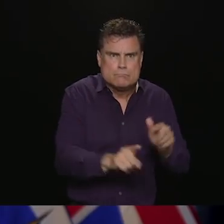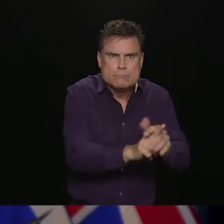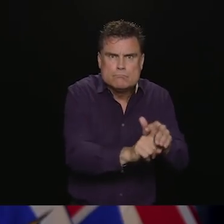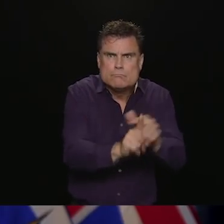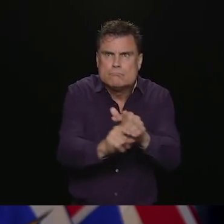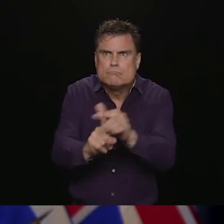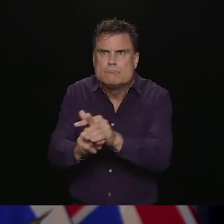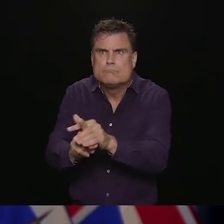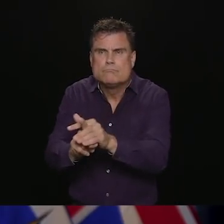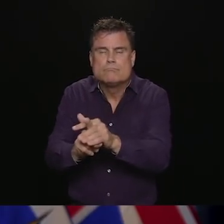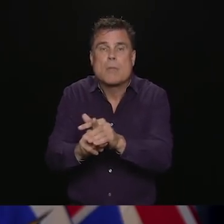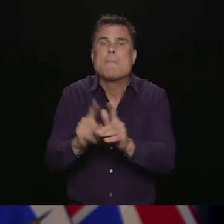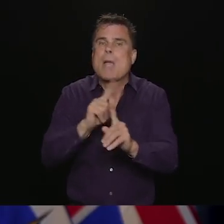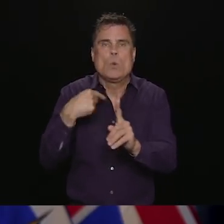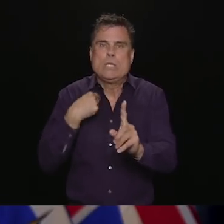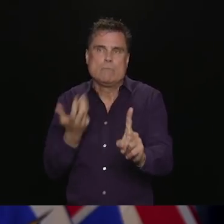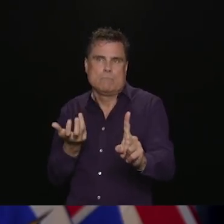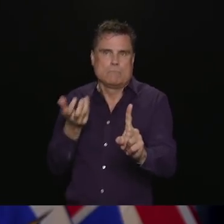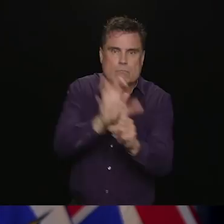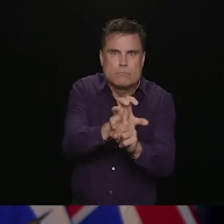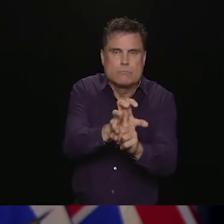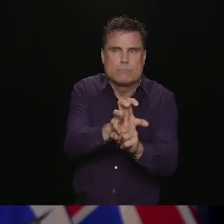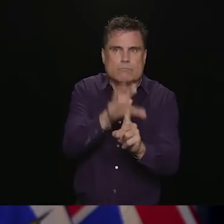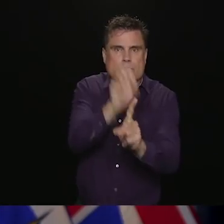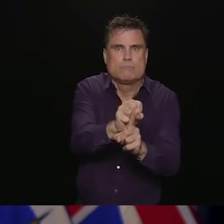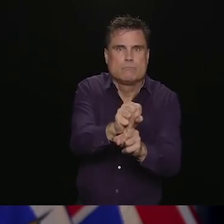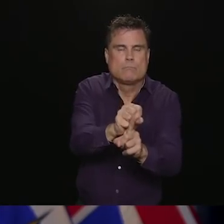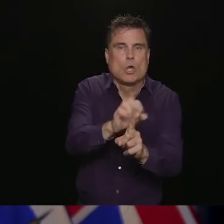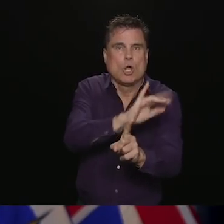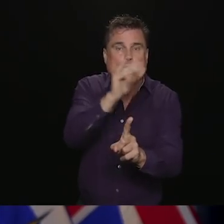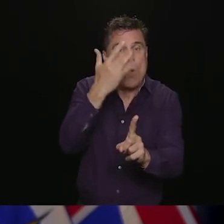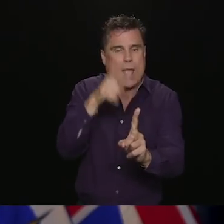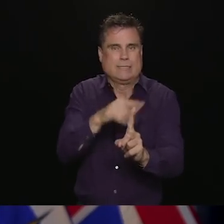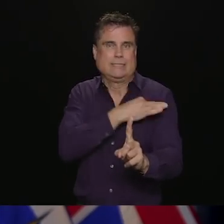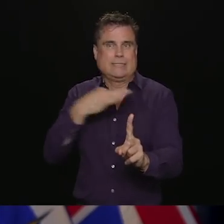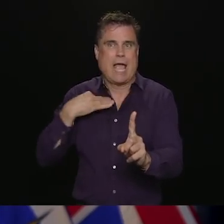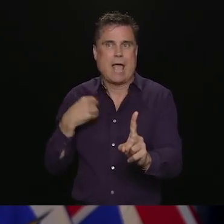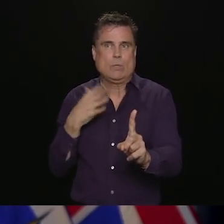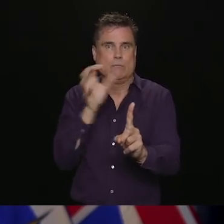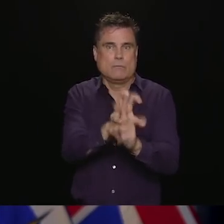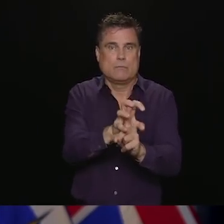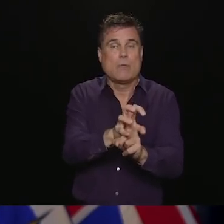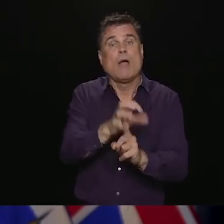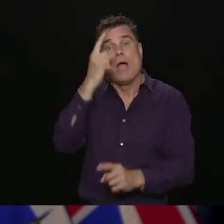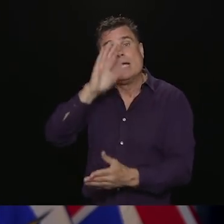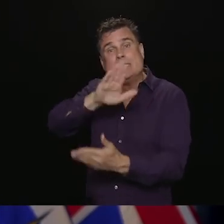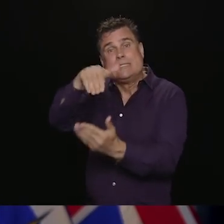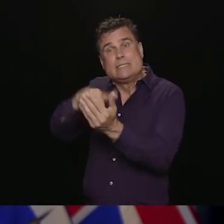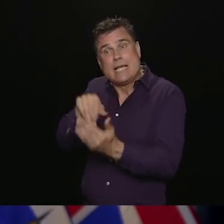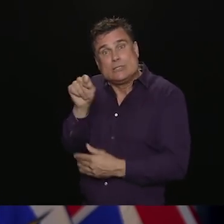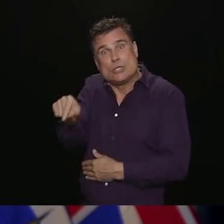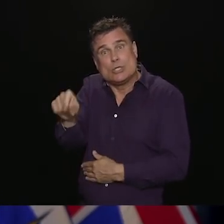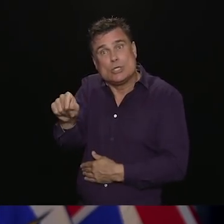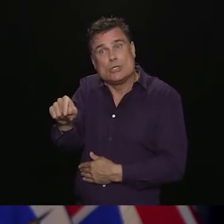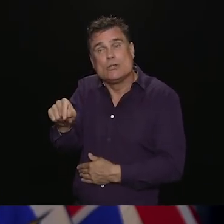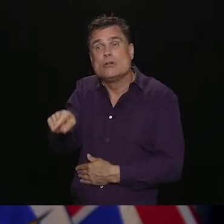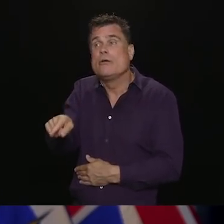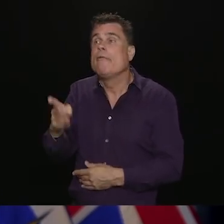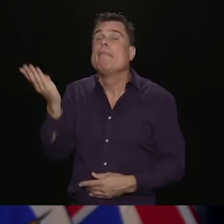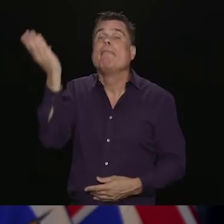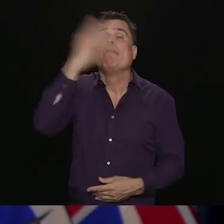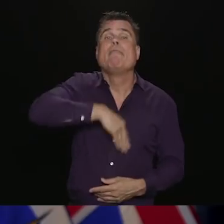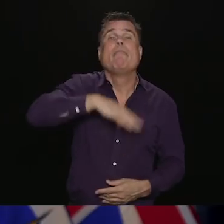been a number of residents, and we know that, as well as other staff who have been affected as well. Right now